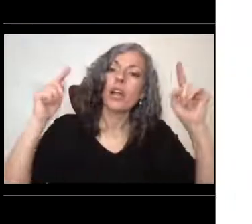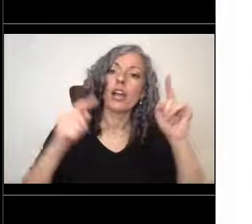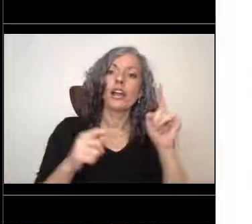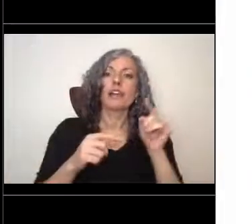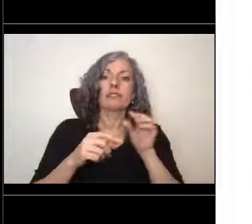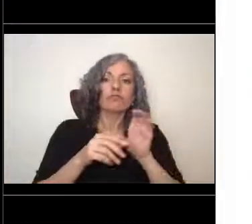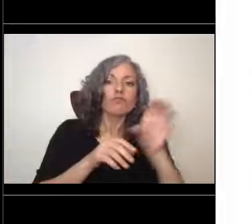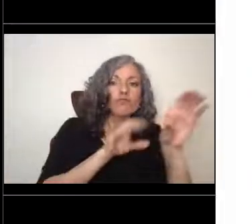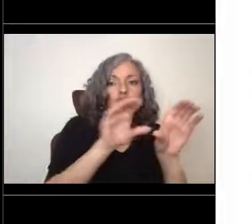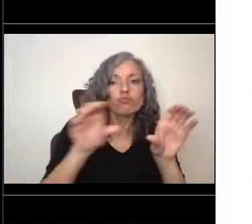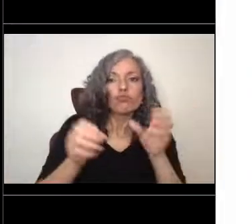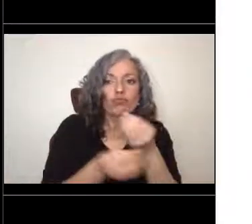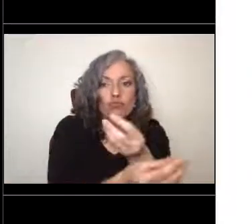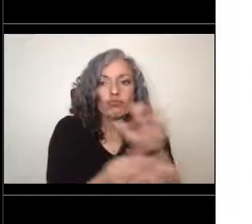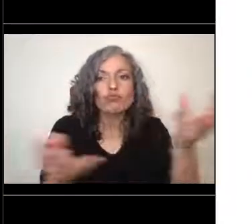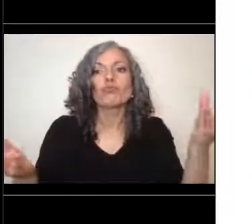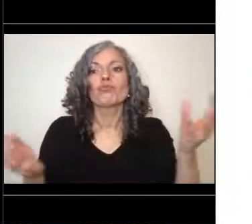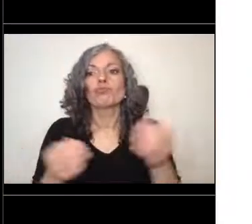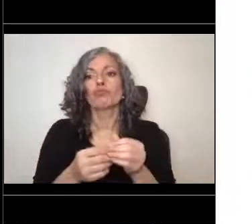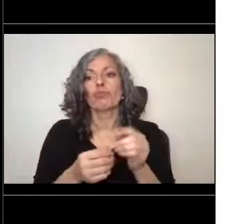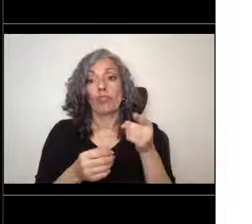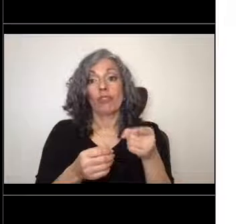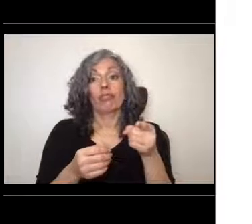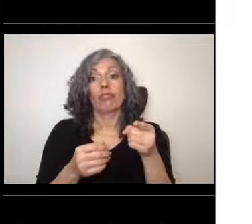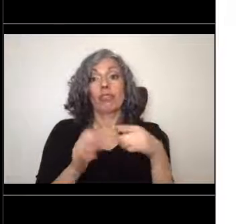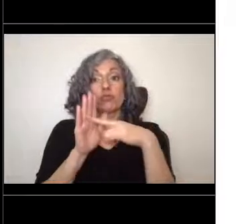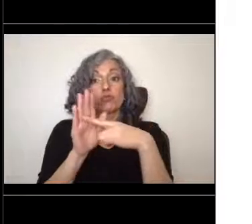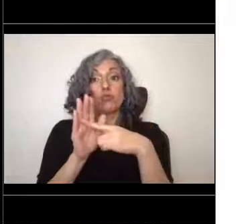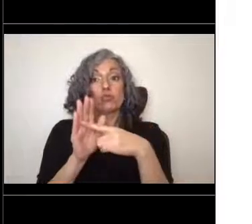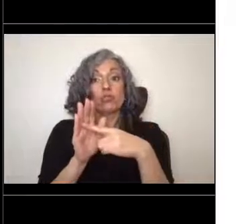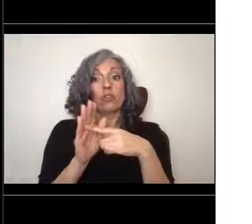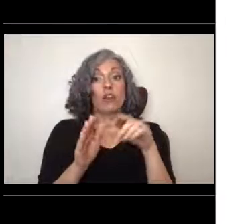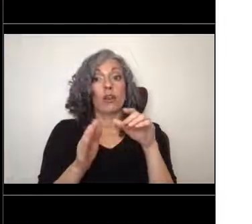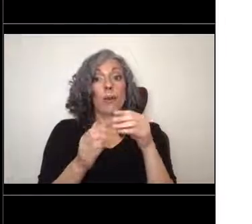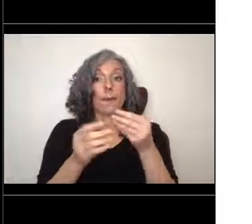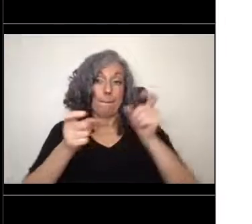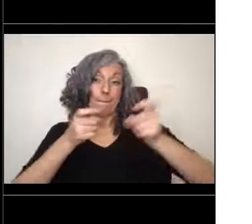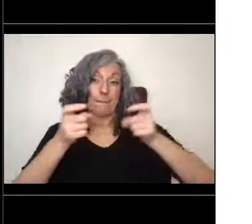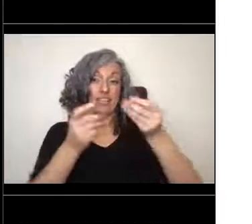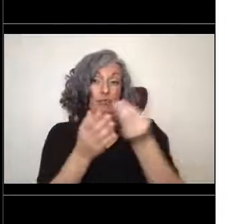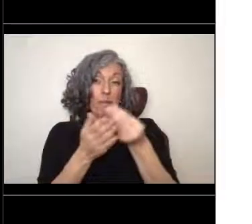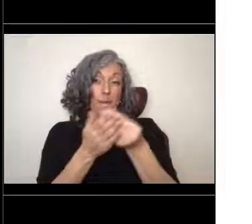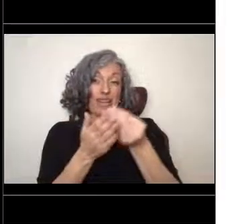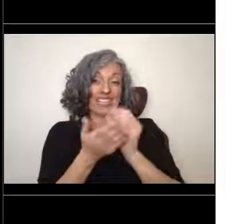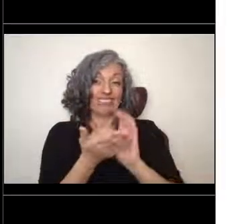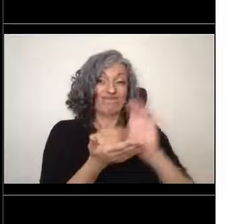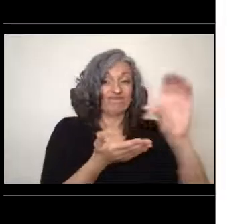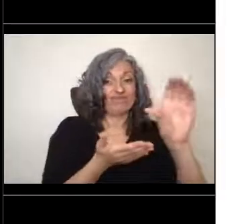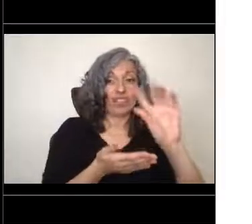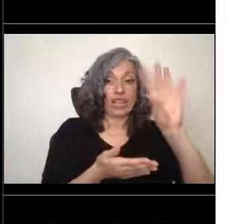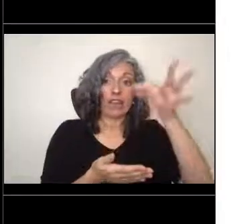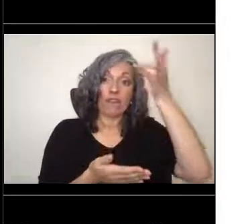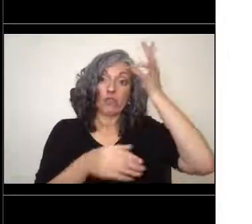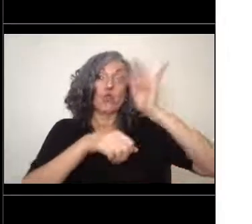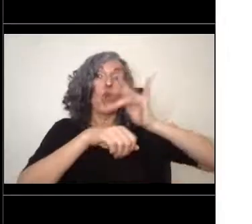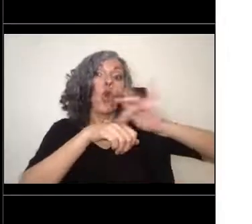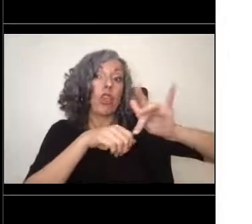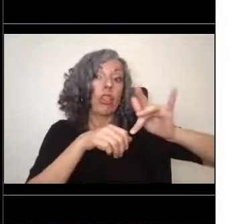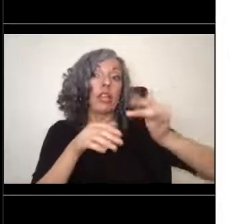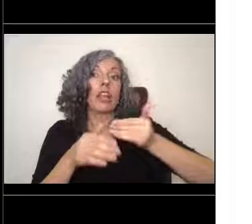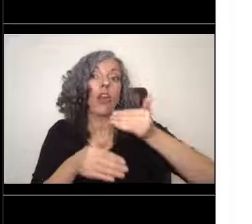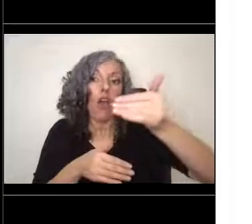redistribution process, and that's indicative of that cash management practice of simply allocating federal funds early and often in